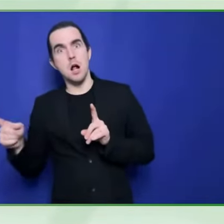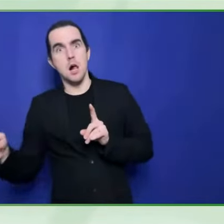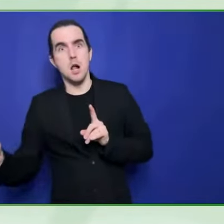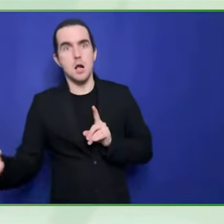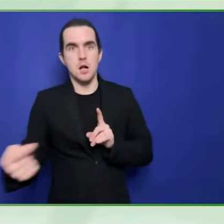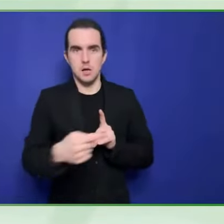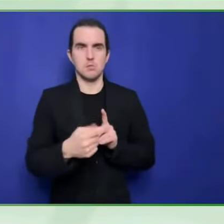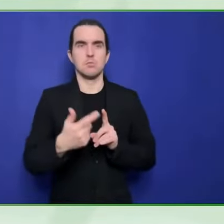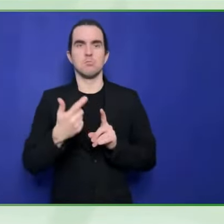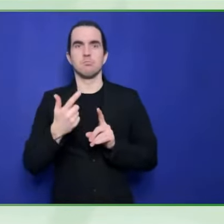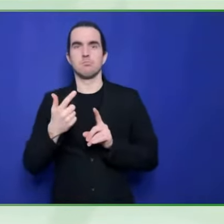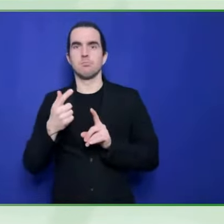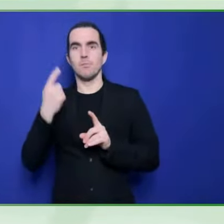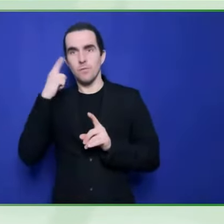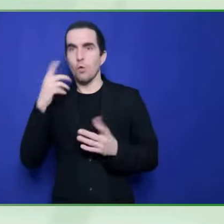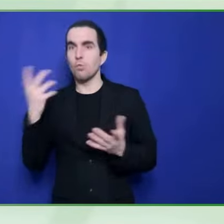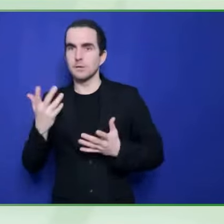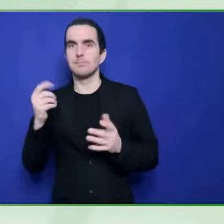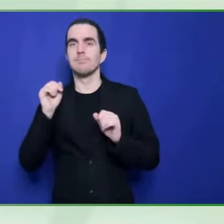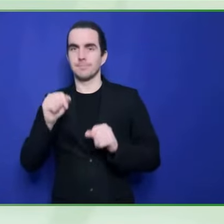needs. Next slide, please.